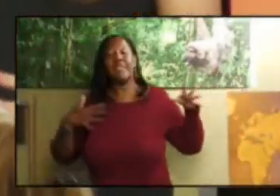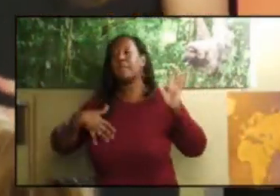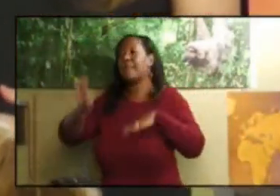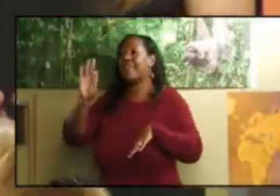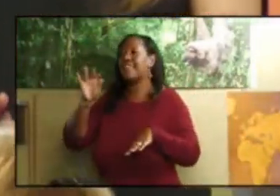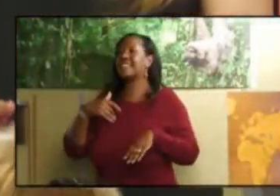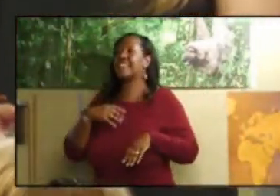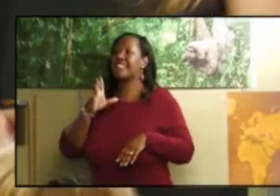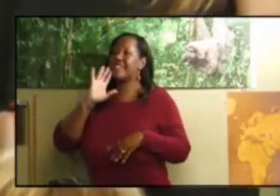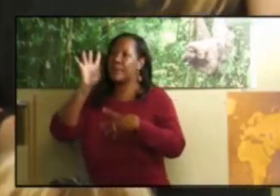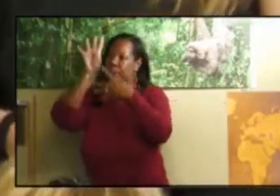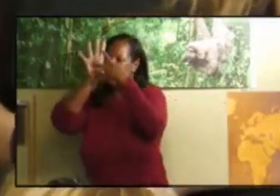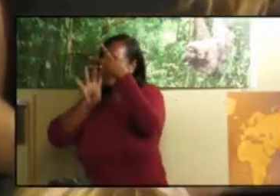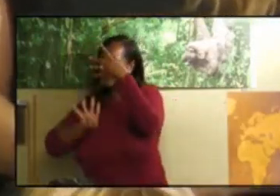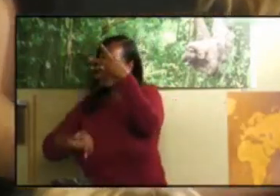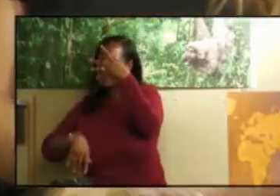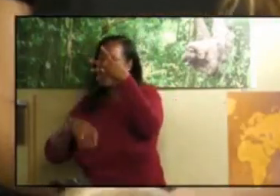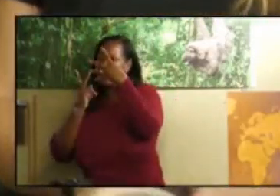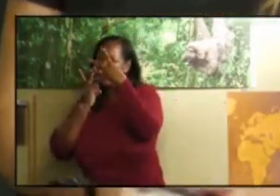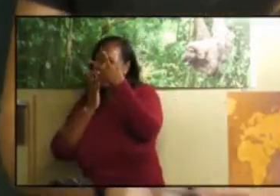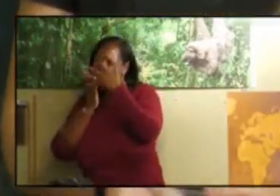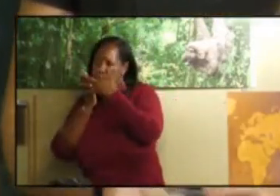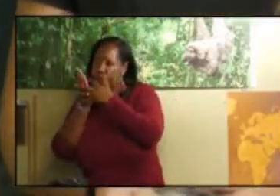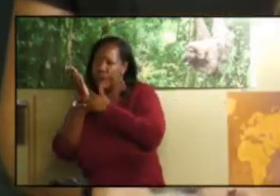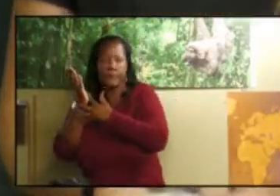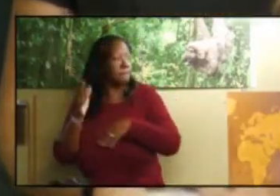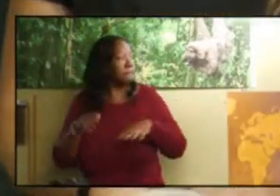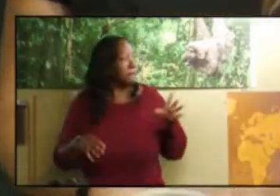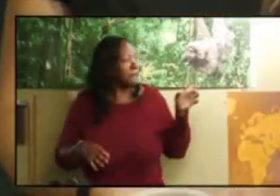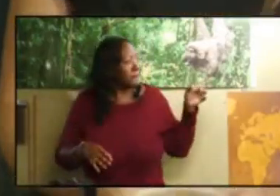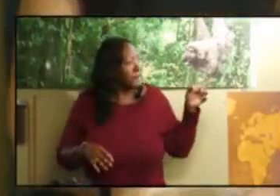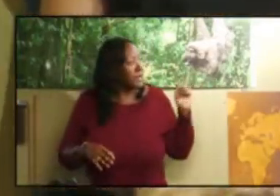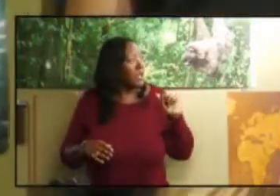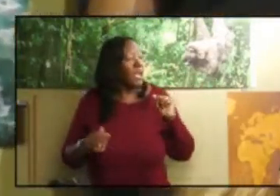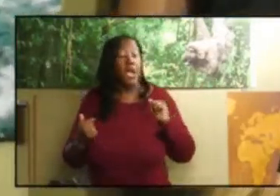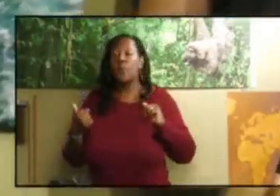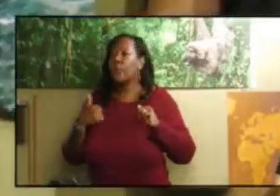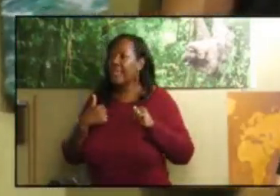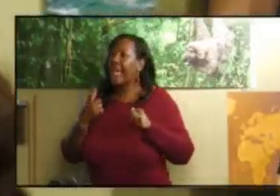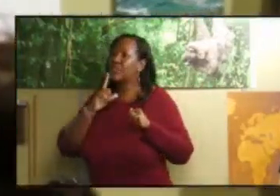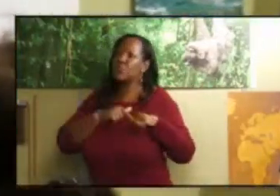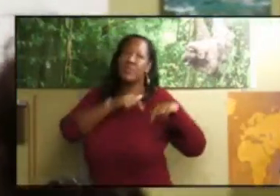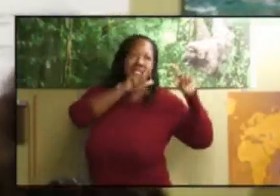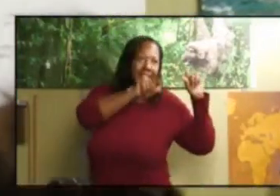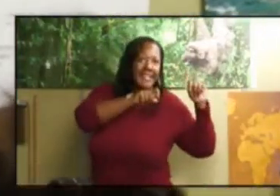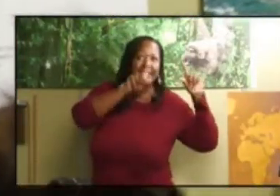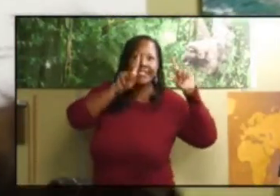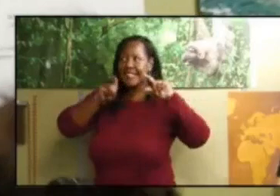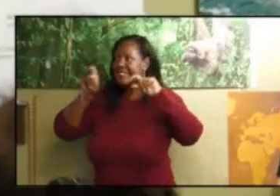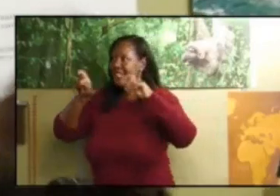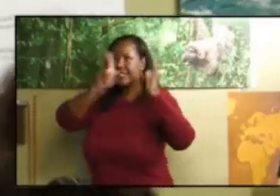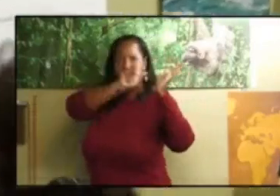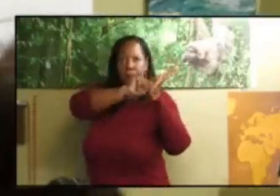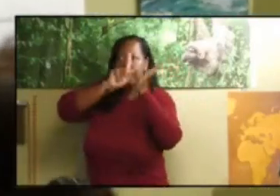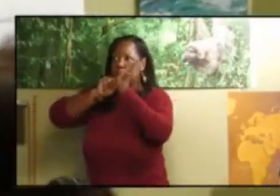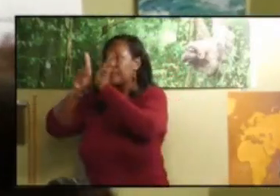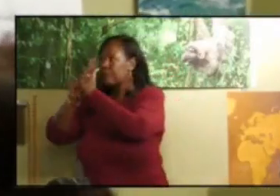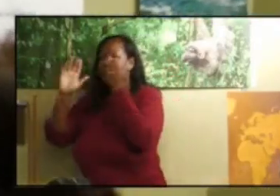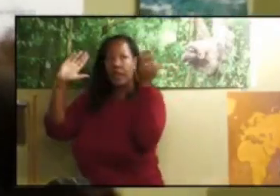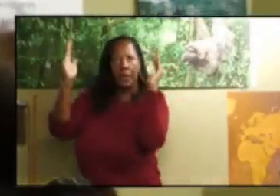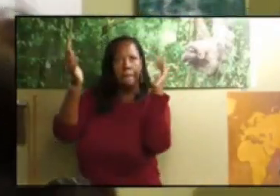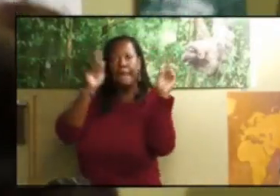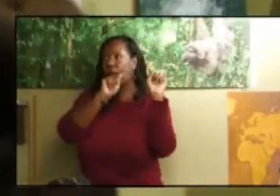a bit of a sheen. It's the kind of thing that you wouldn't discover without testing. So that's just showing how our process is